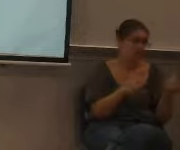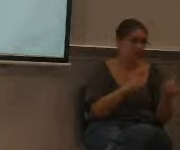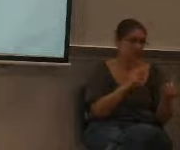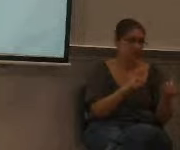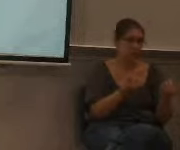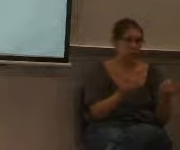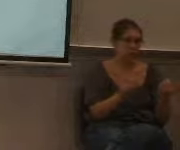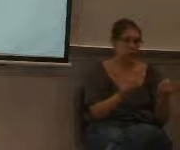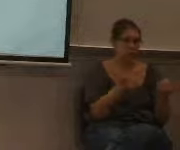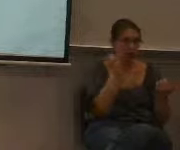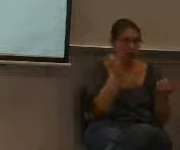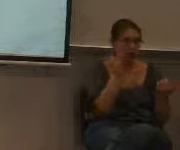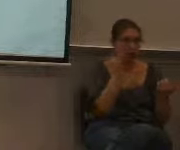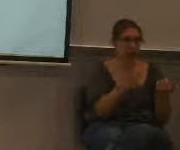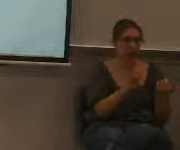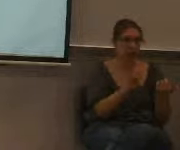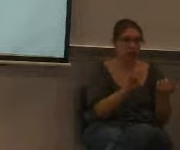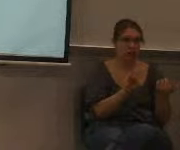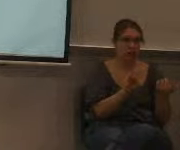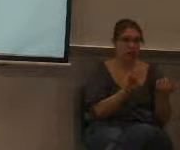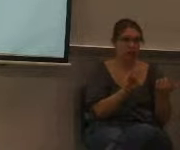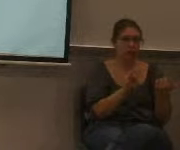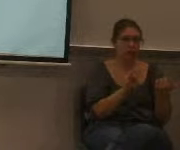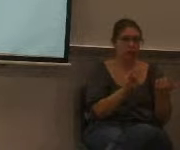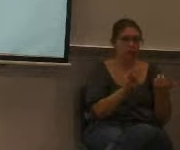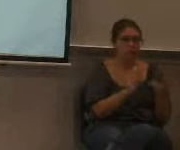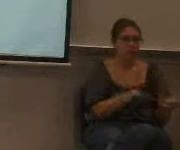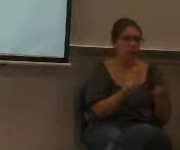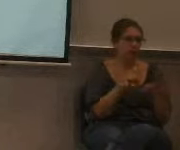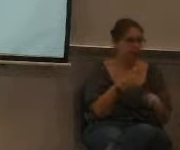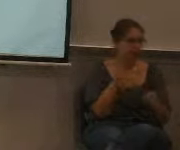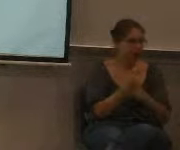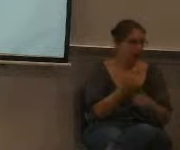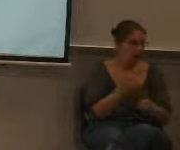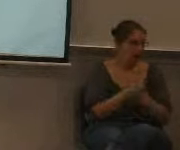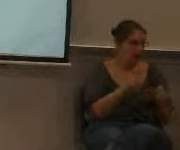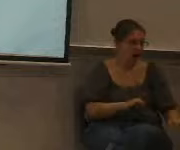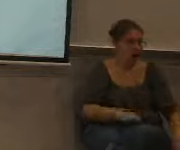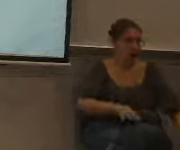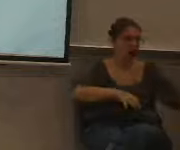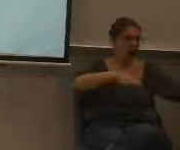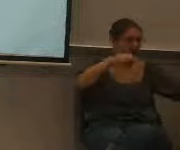is where the idea of the importance of this annual pulse, or this